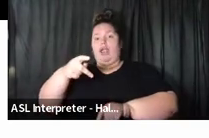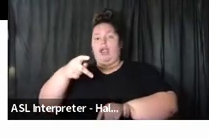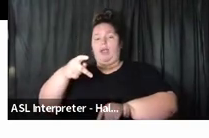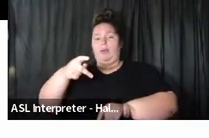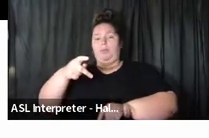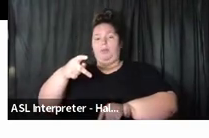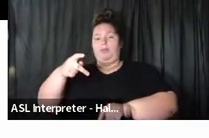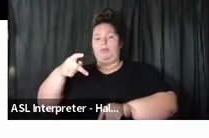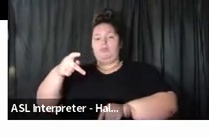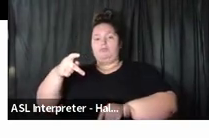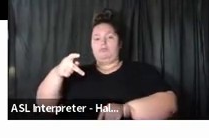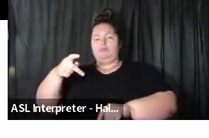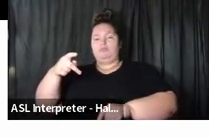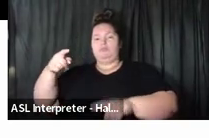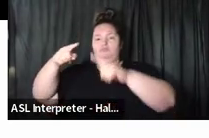existing,